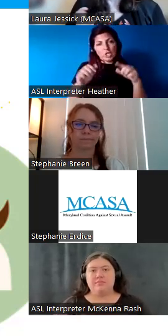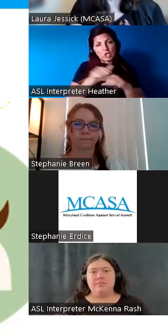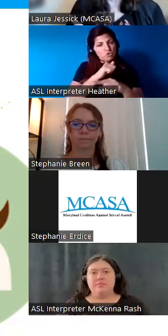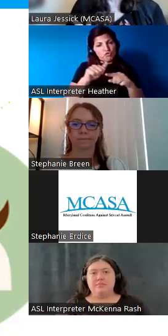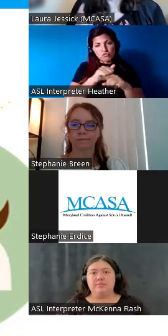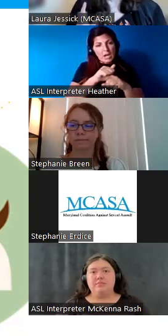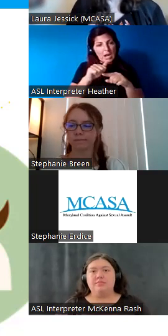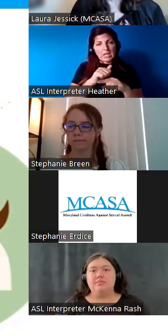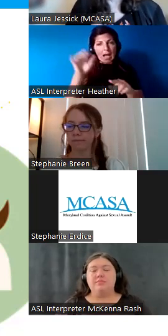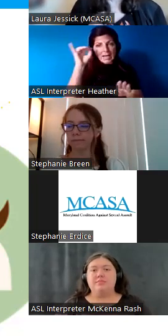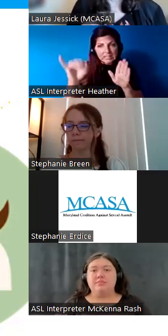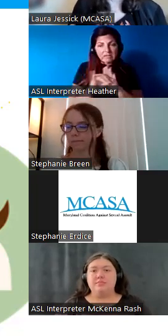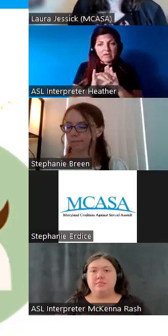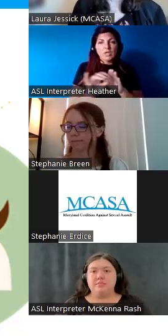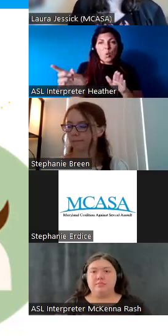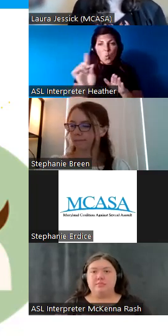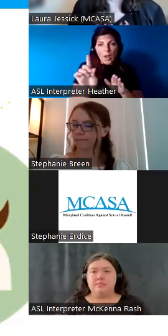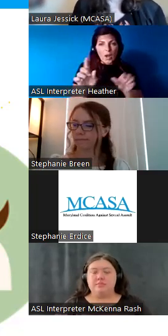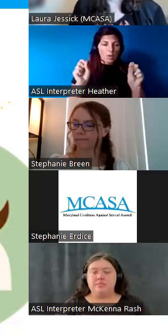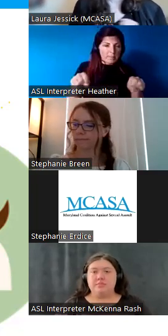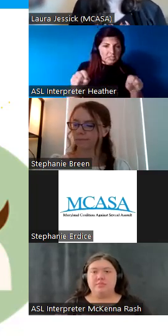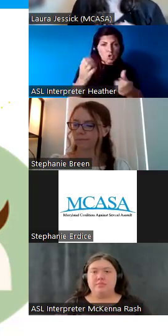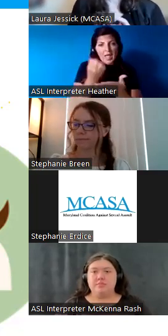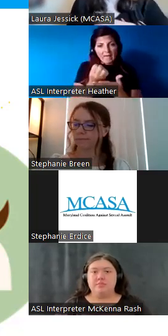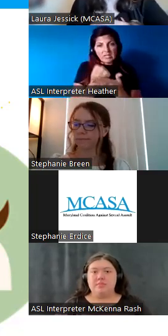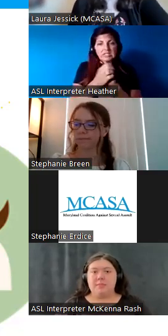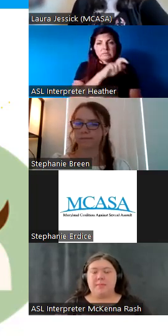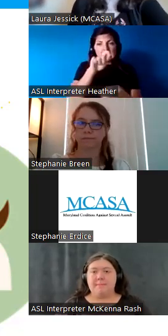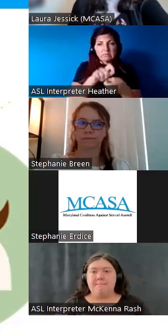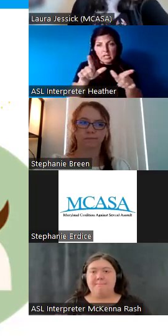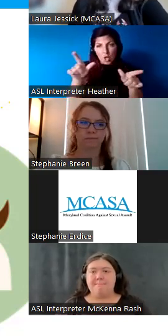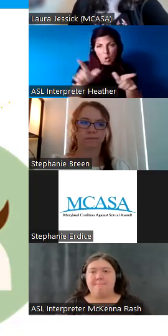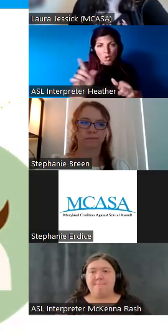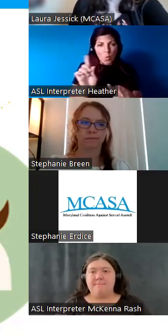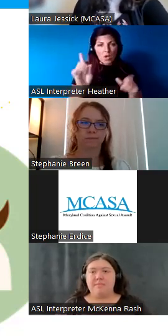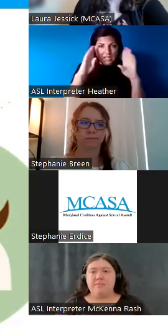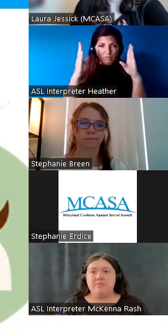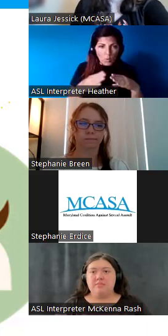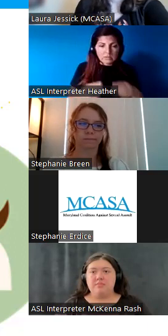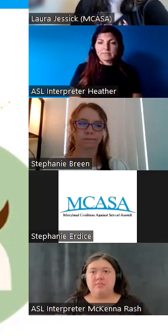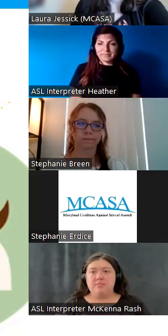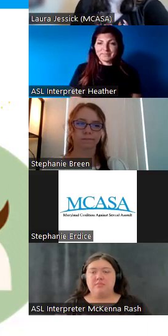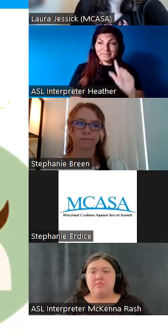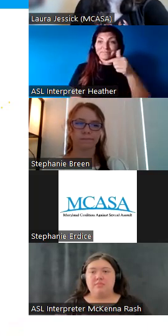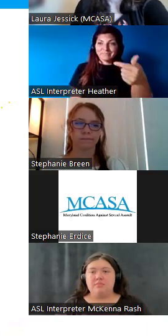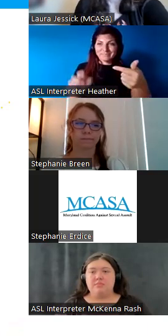on identifying where potential evidence may be located and where they need to focus their collection.